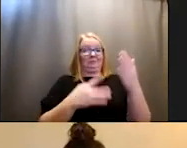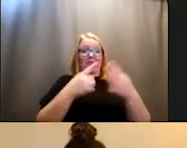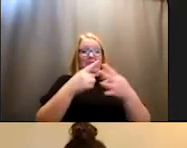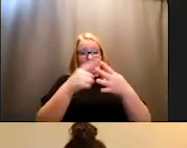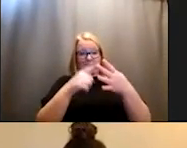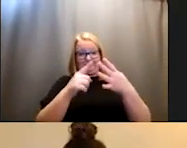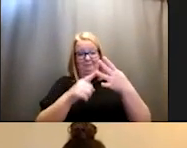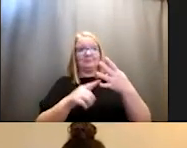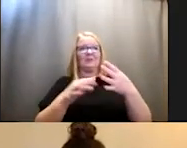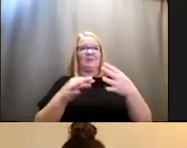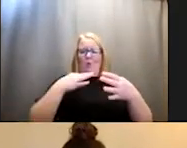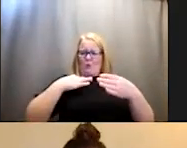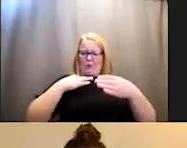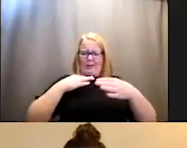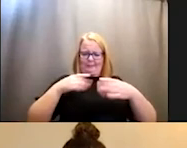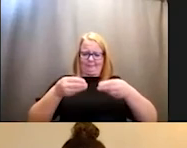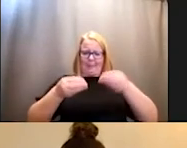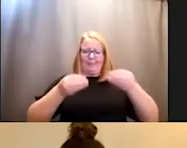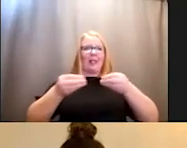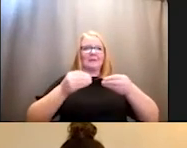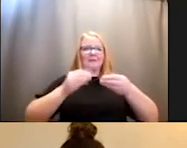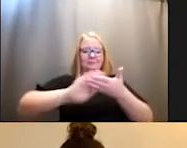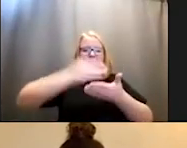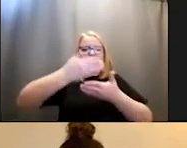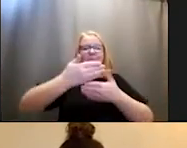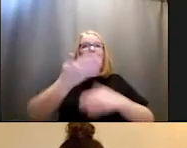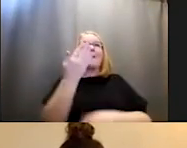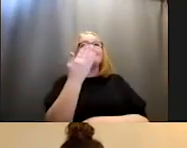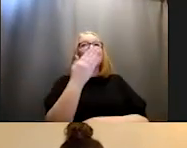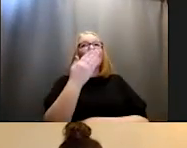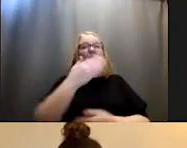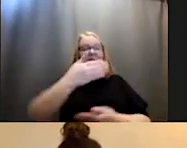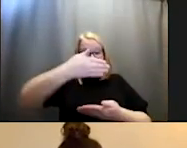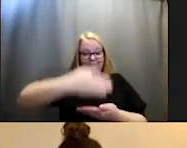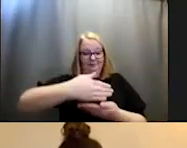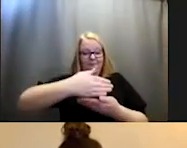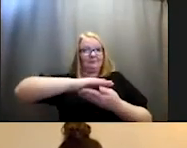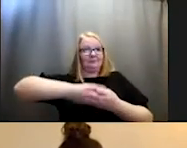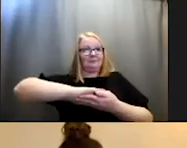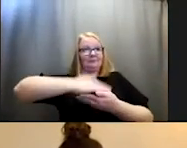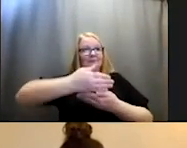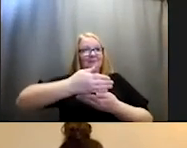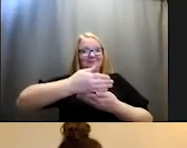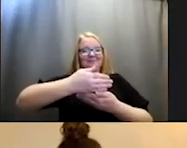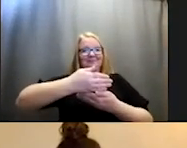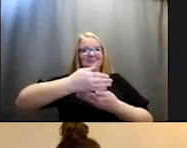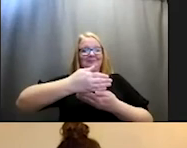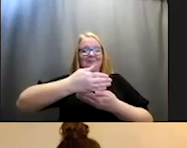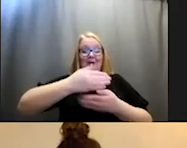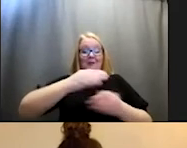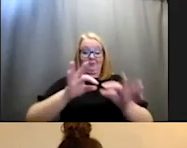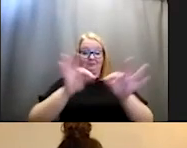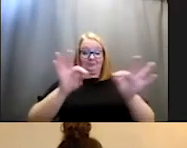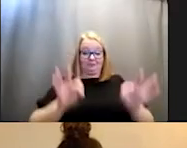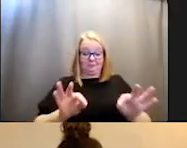it's a white plastic box with a very large mirror inside, and the lid, inside the lid, then you've got